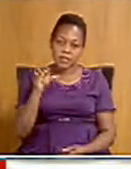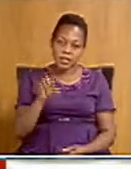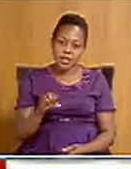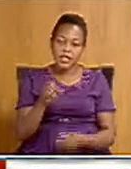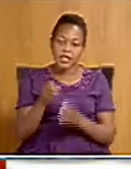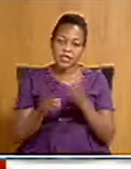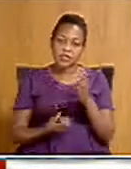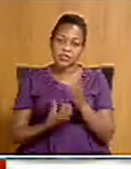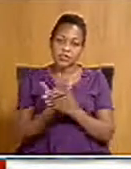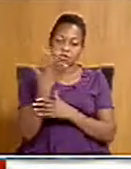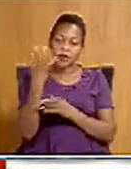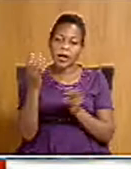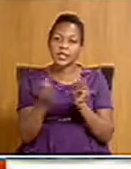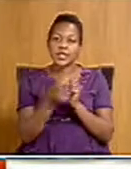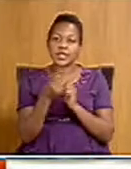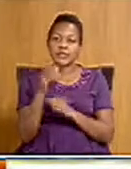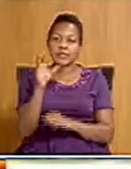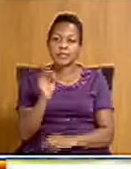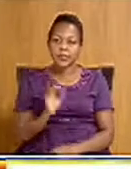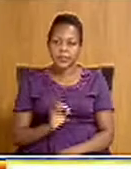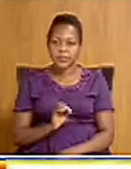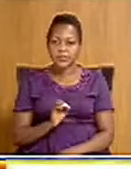1969, it grew at the rate of 11%.